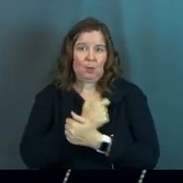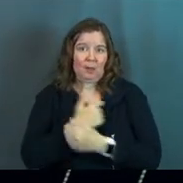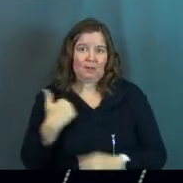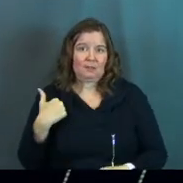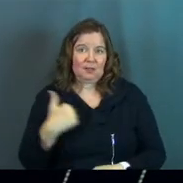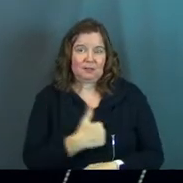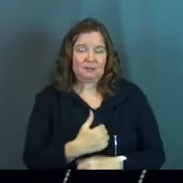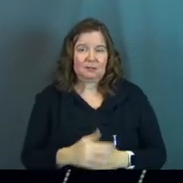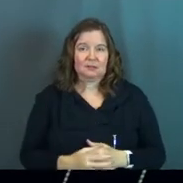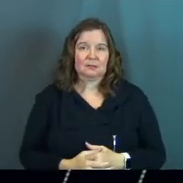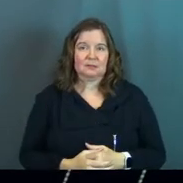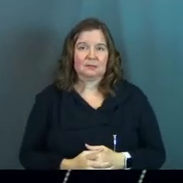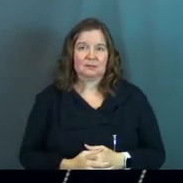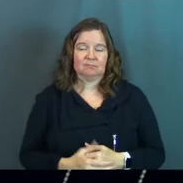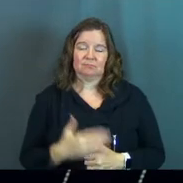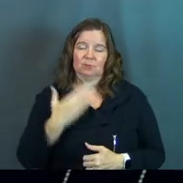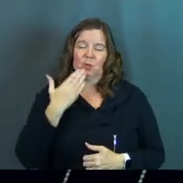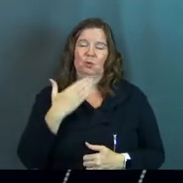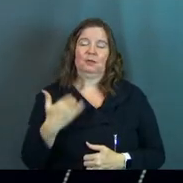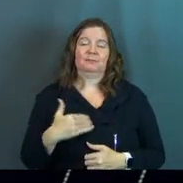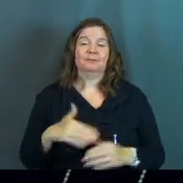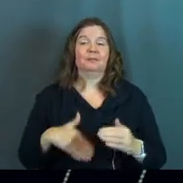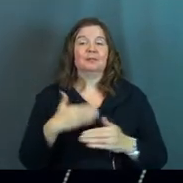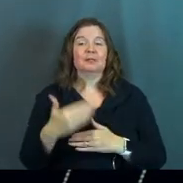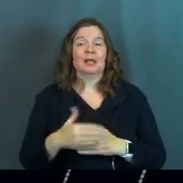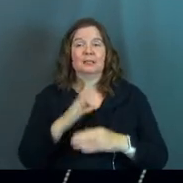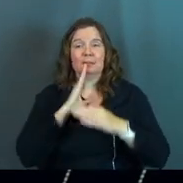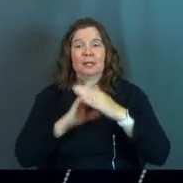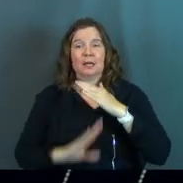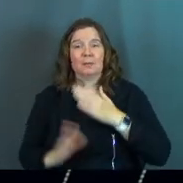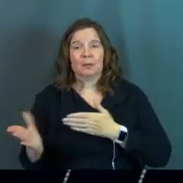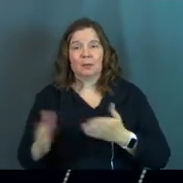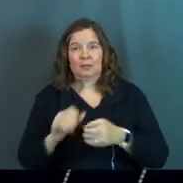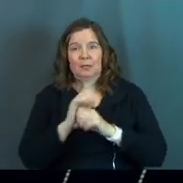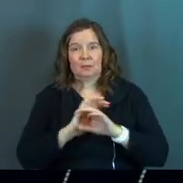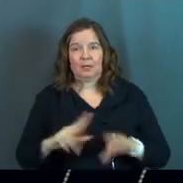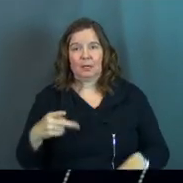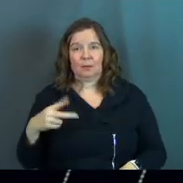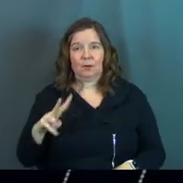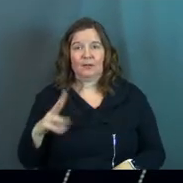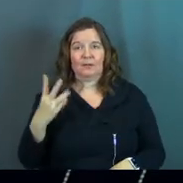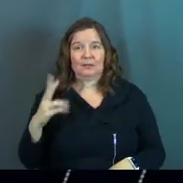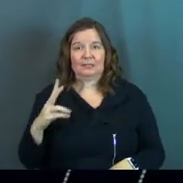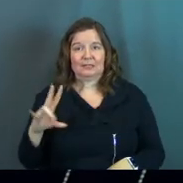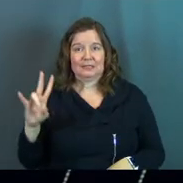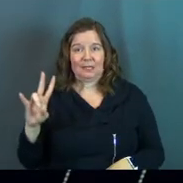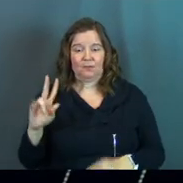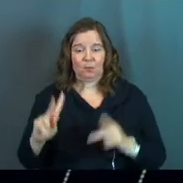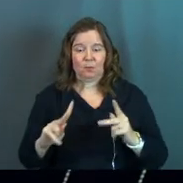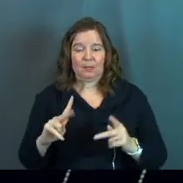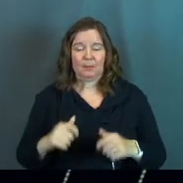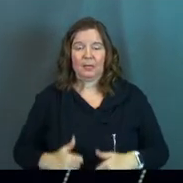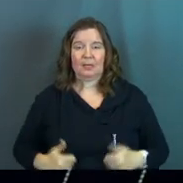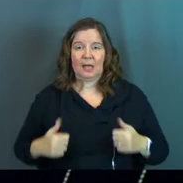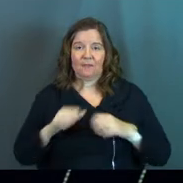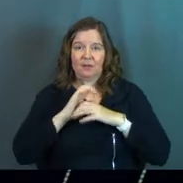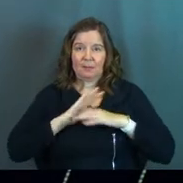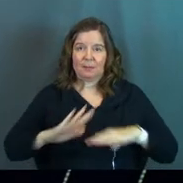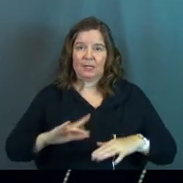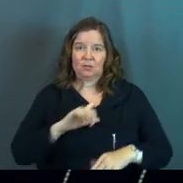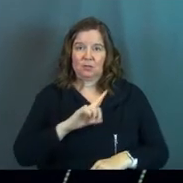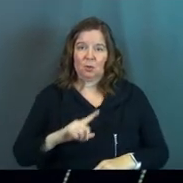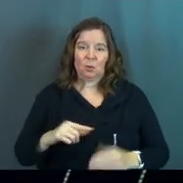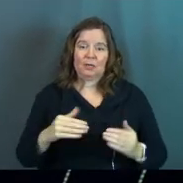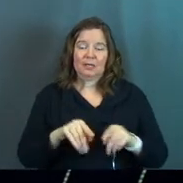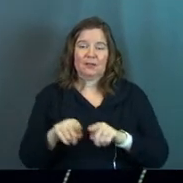us. So good. Next, be humble and bring peace. Proverbs 16:7. When people's lives please the Lord, even their enemies are